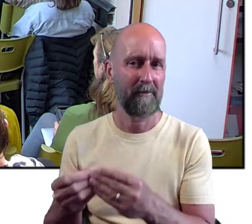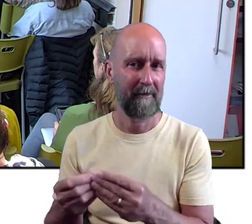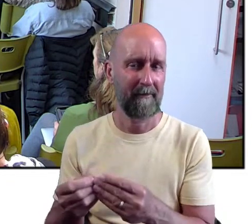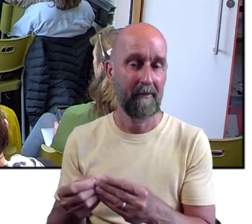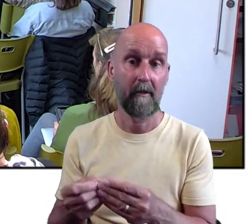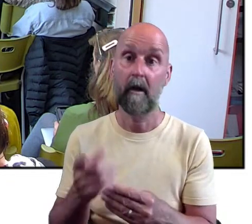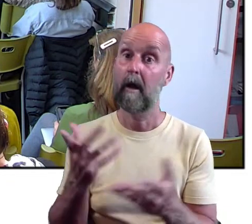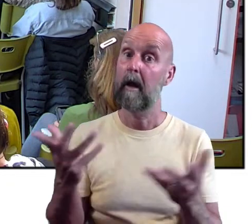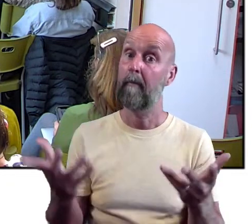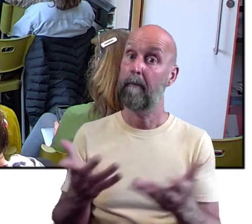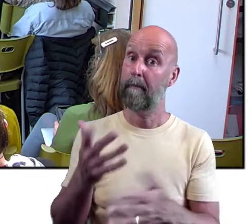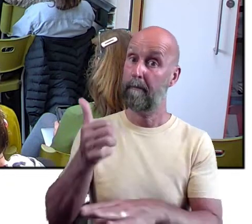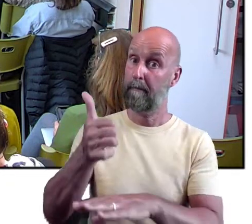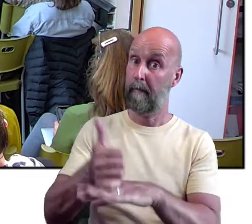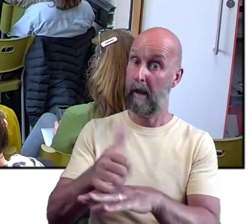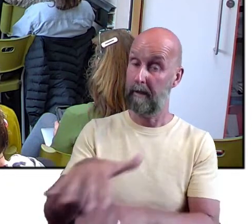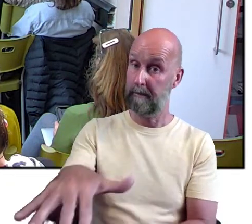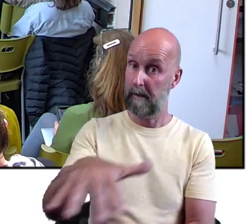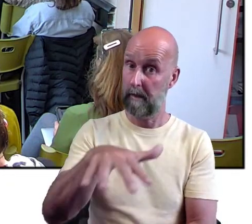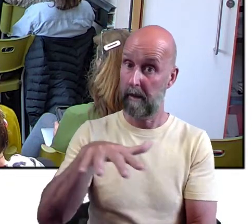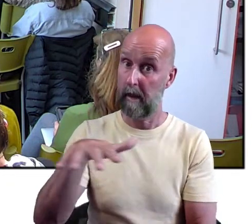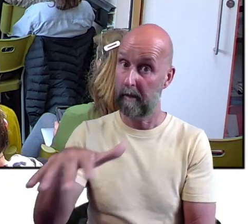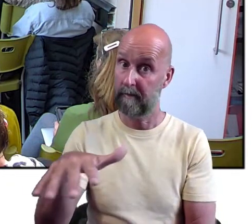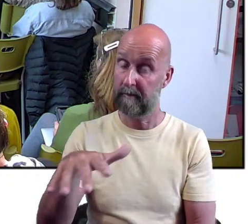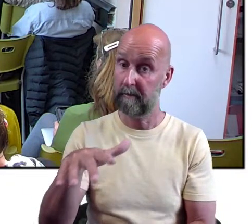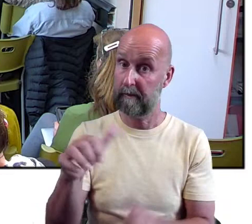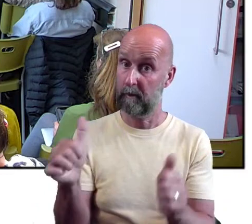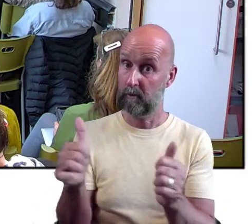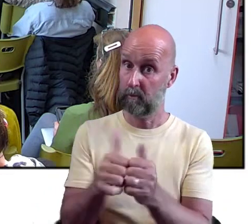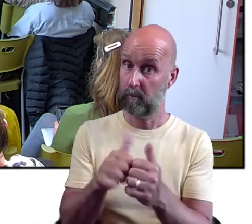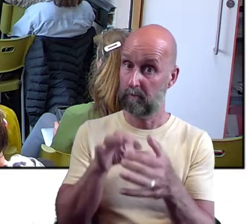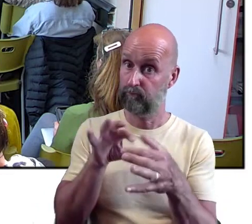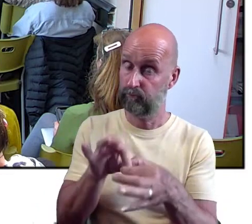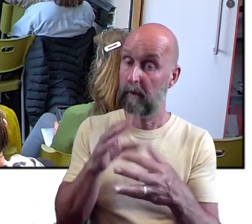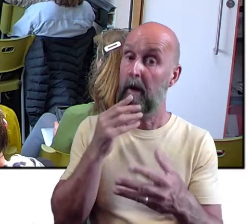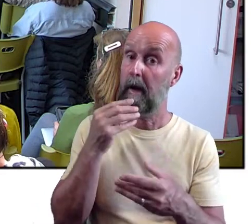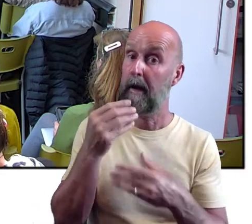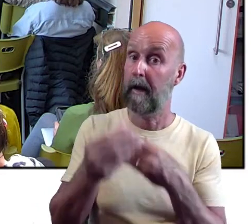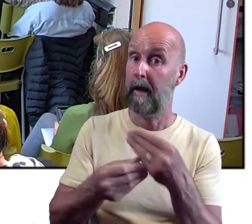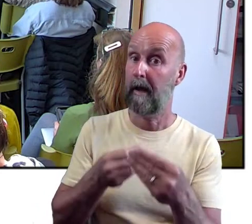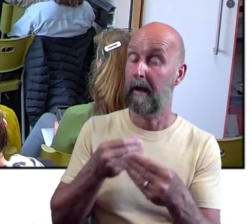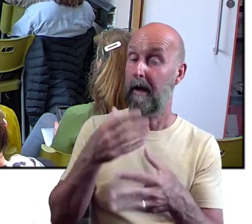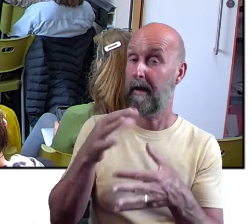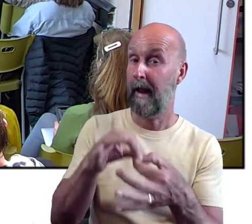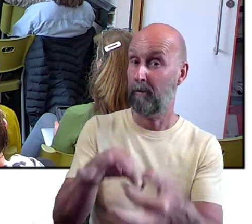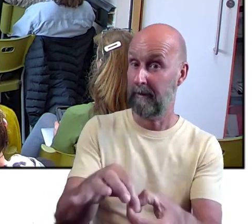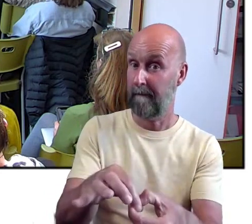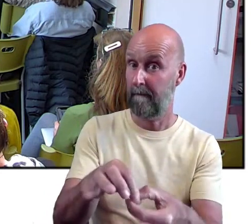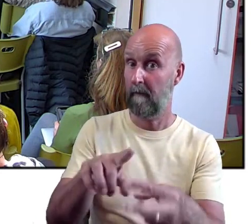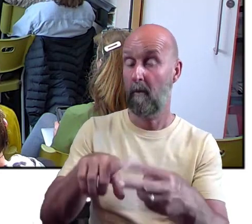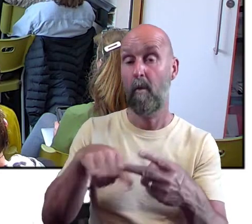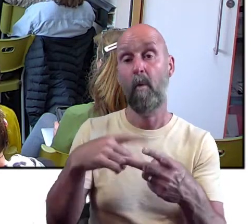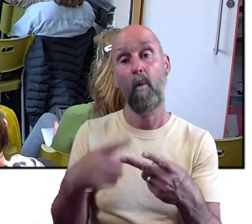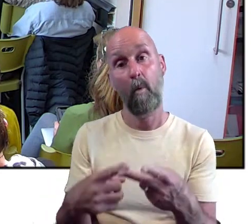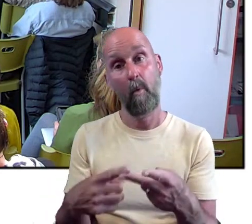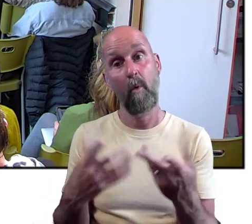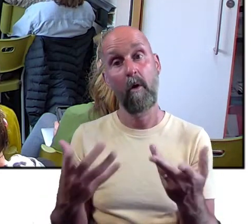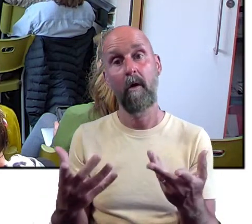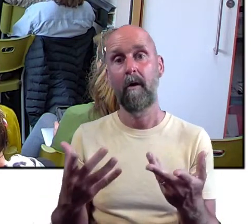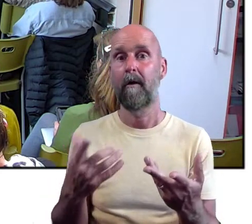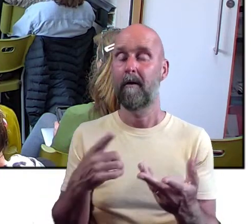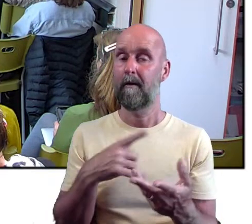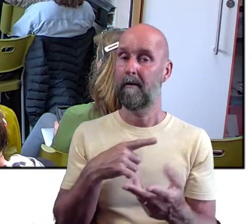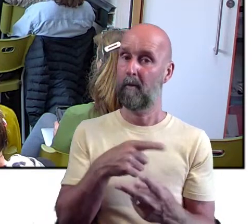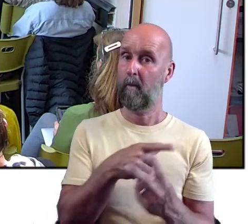games are uniquely suited to narrative, or is it just that this is two interests that you happen to